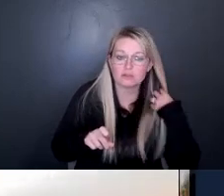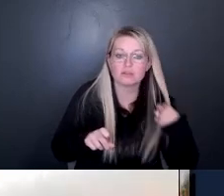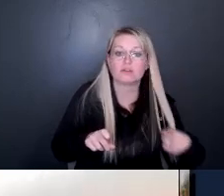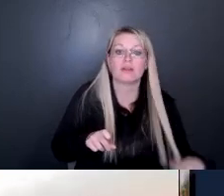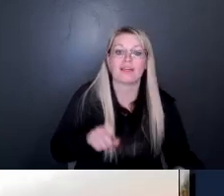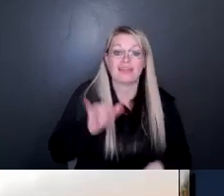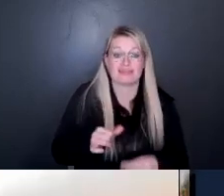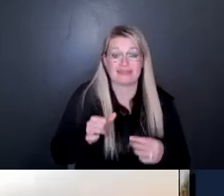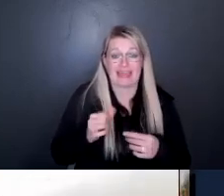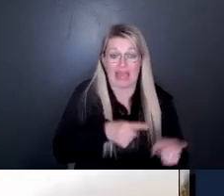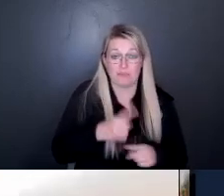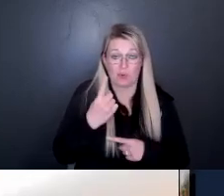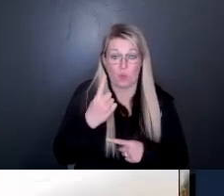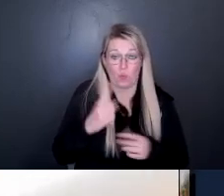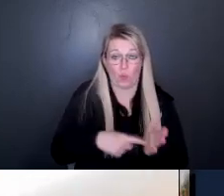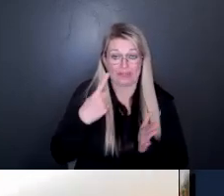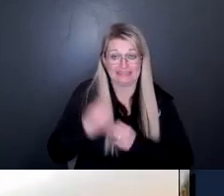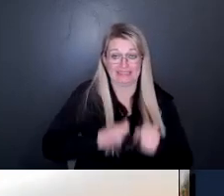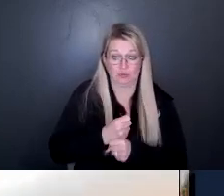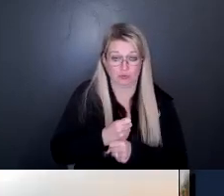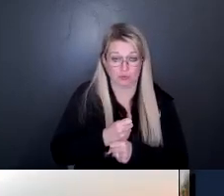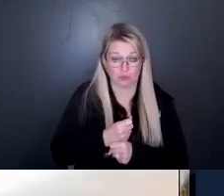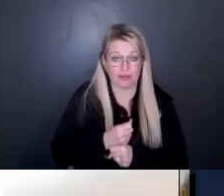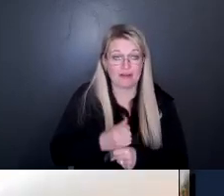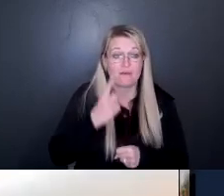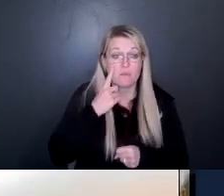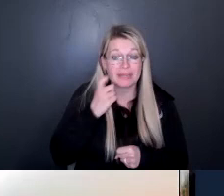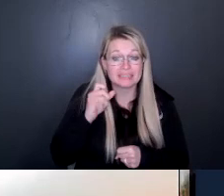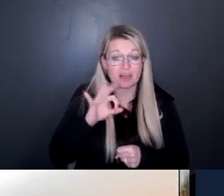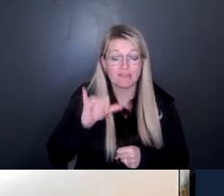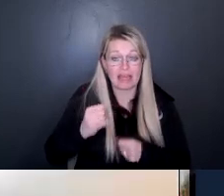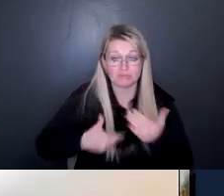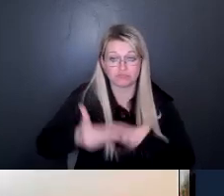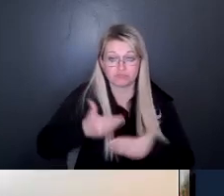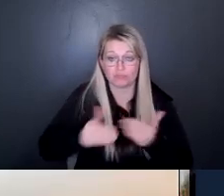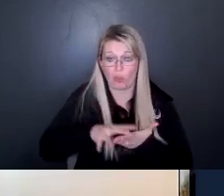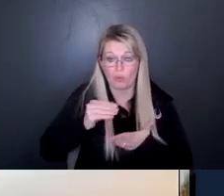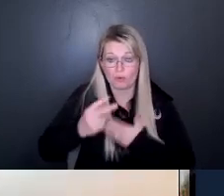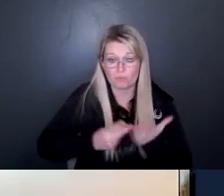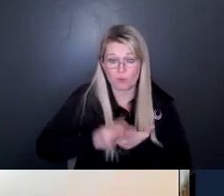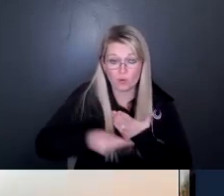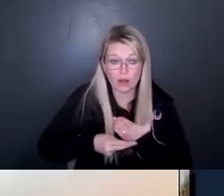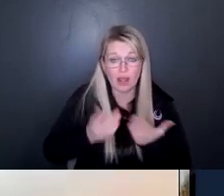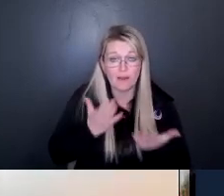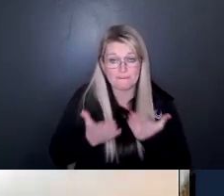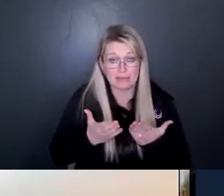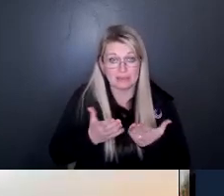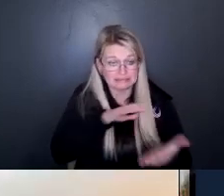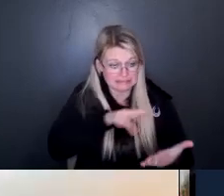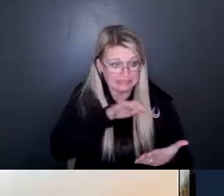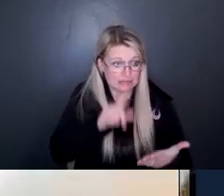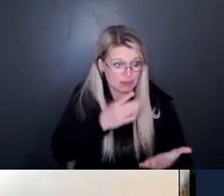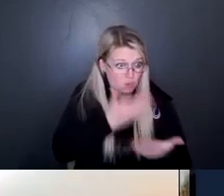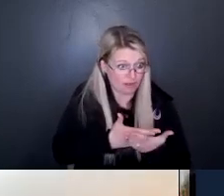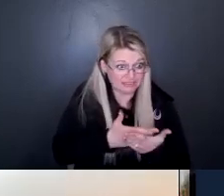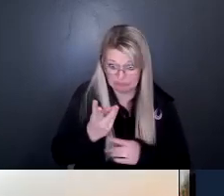happen once in a year. And yet, through accelerated learning program, a student might study very, very well, and within 6